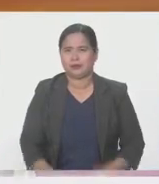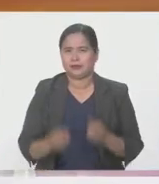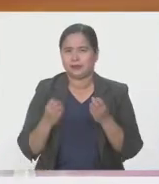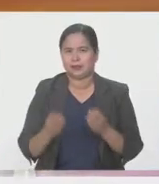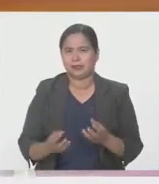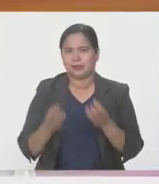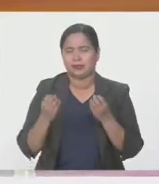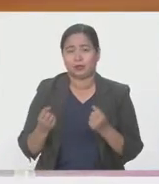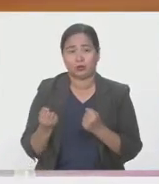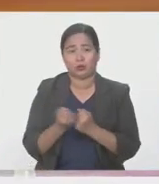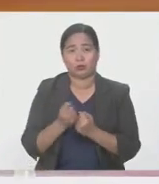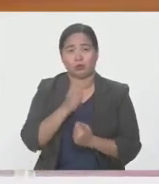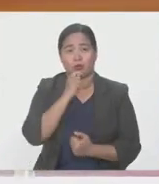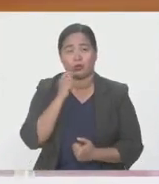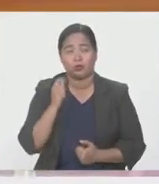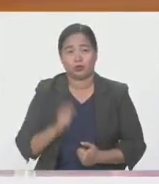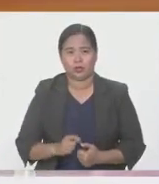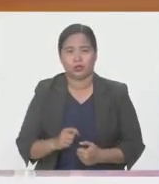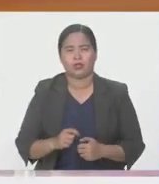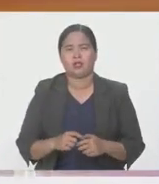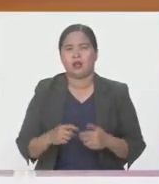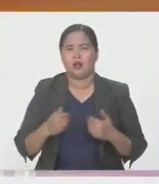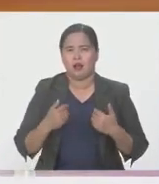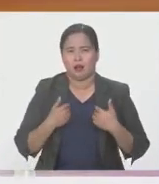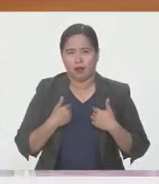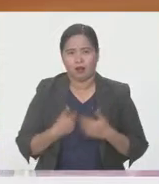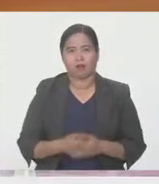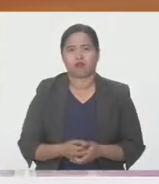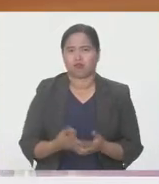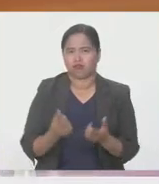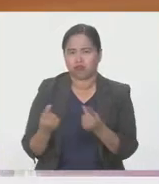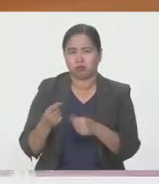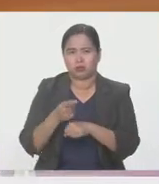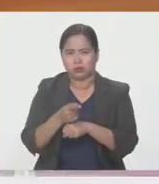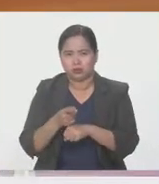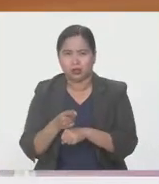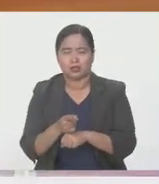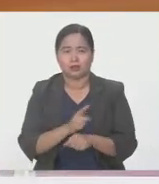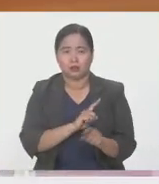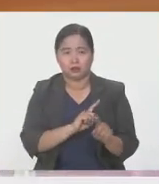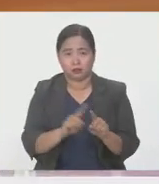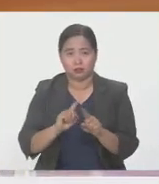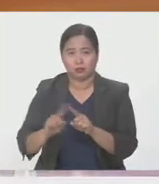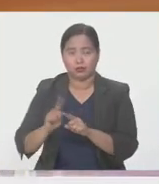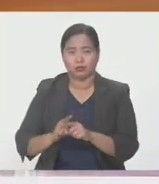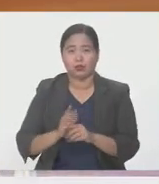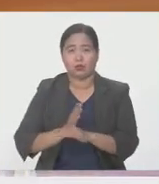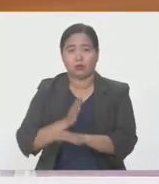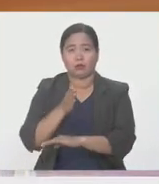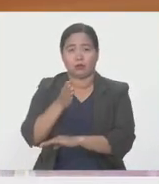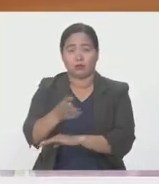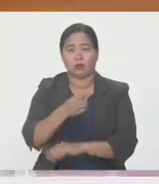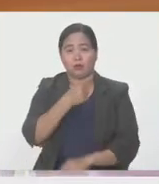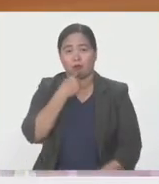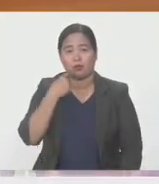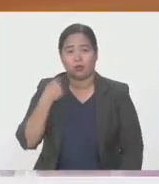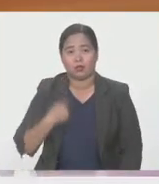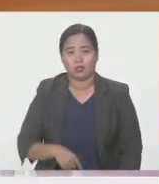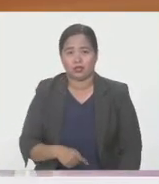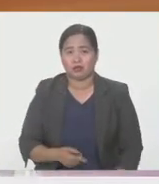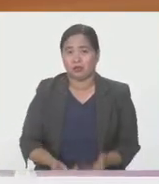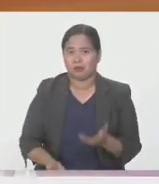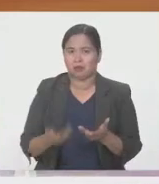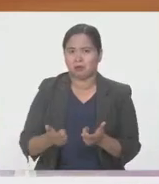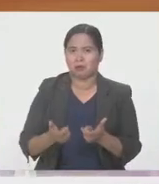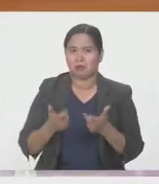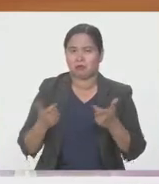Dozens of pro-Ukrainian fighters have launched an incursion with tanks and armored vehicles across the border into Russia in what may be